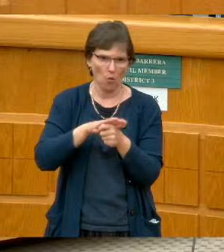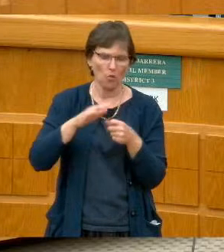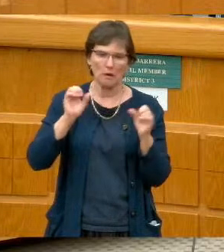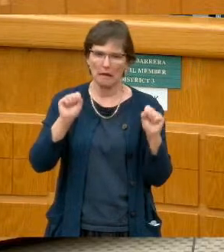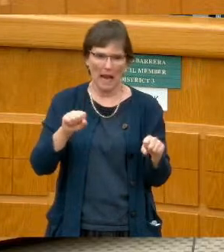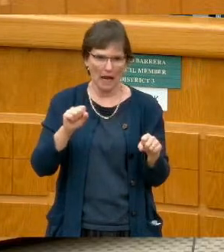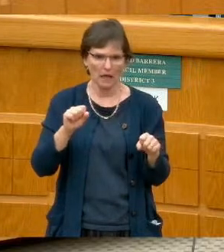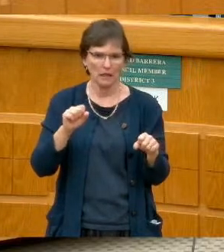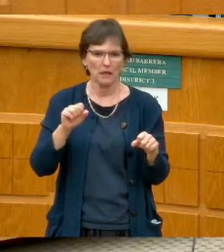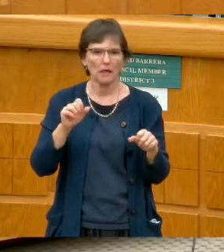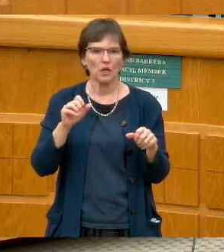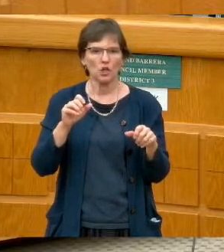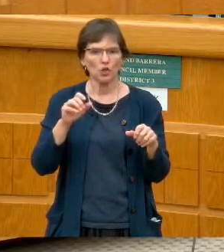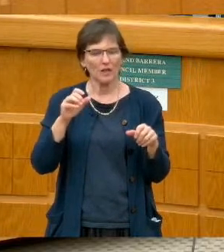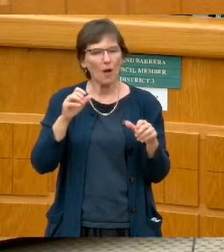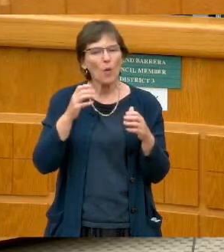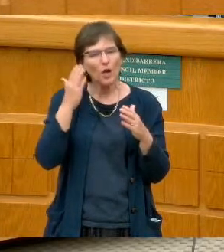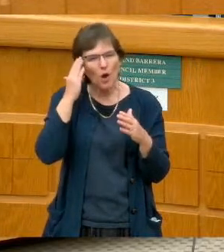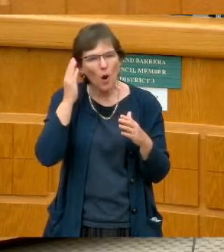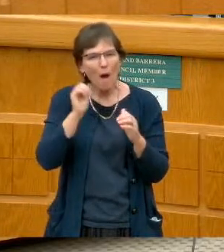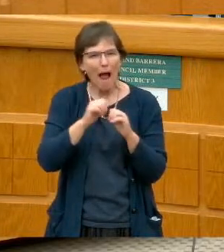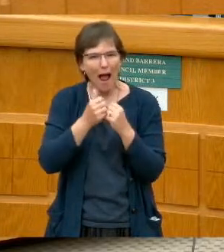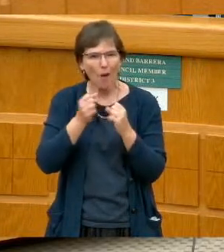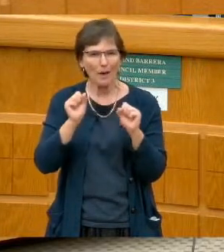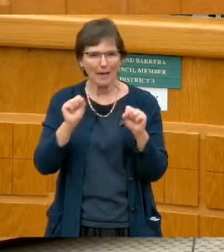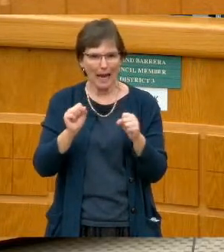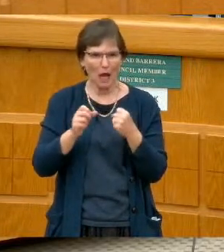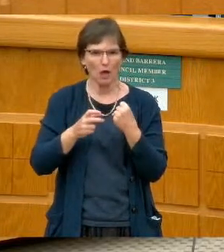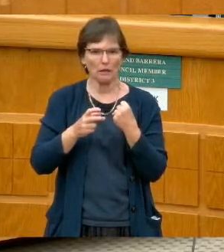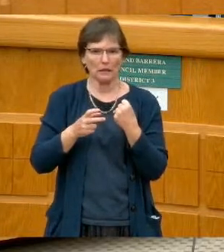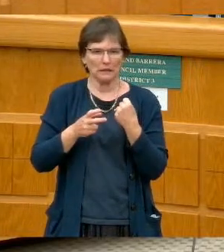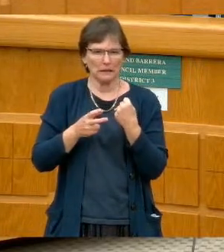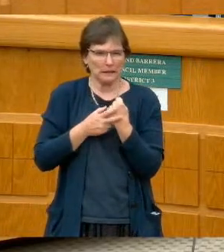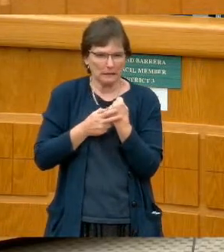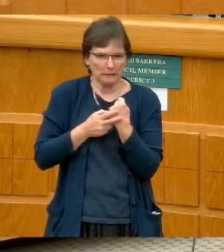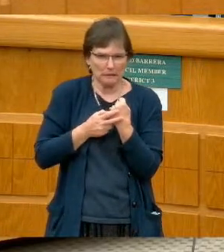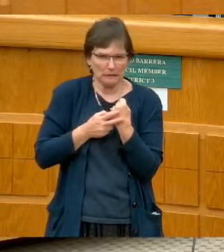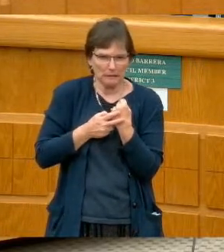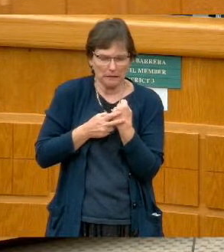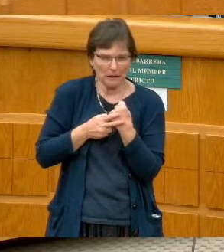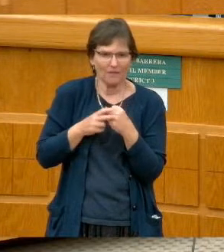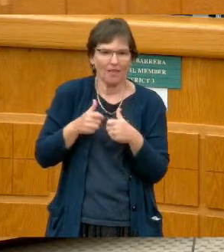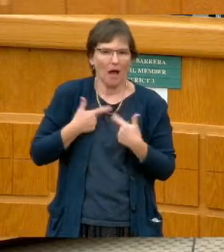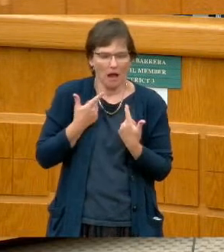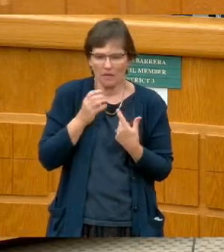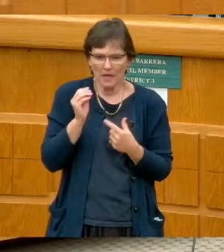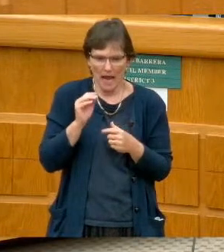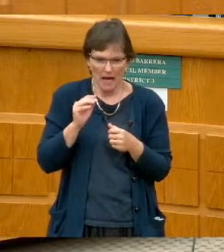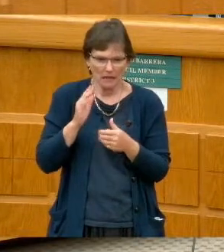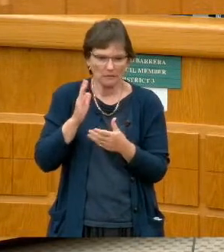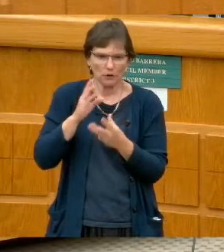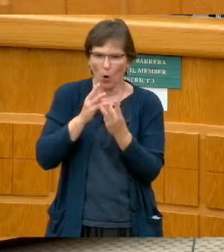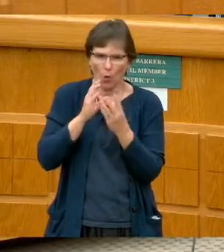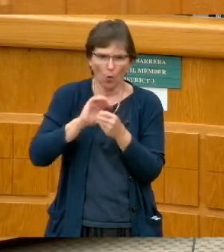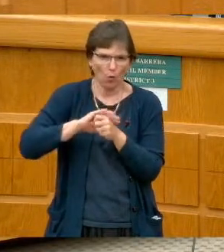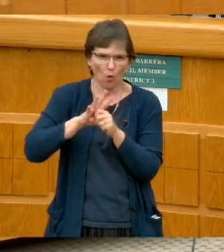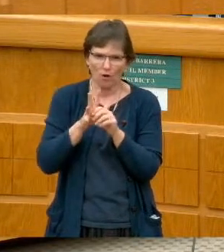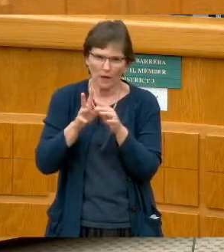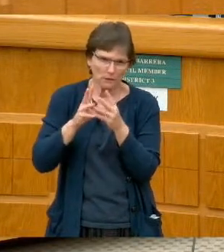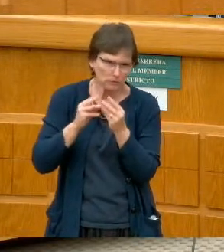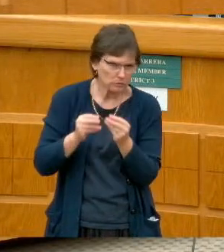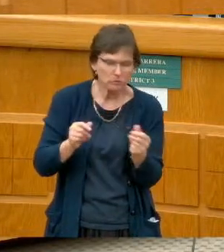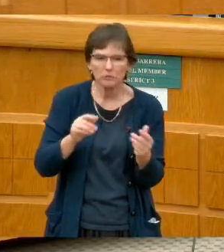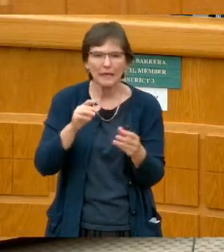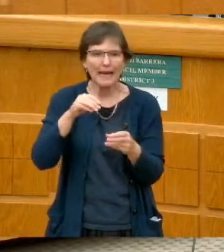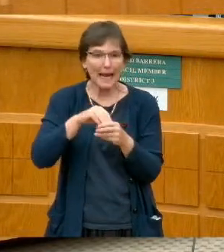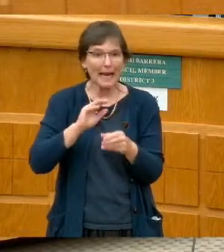decisions that we know how to make to contain this virus in our backyard, to get us out of